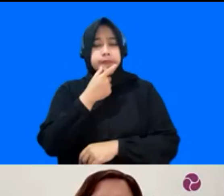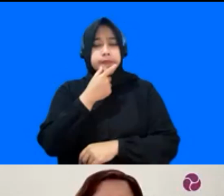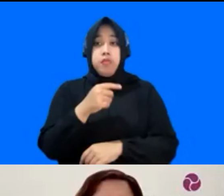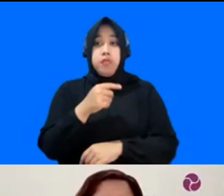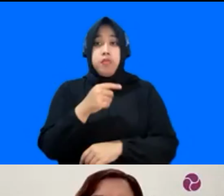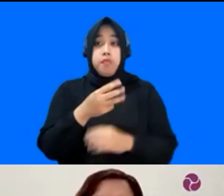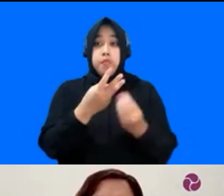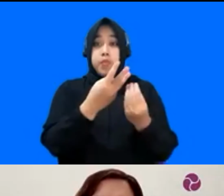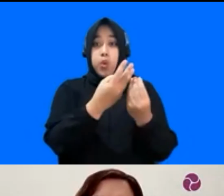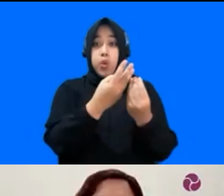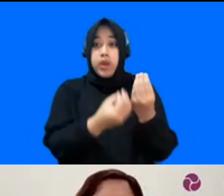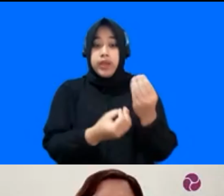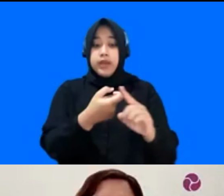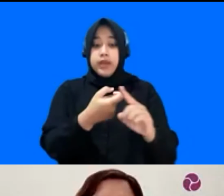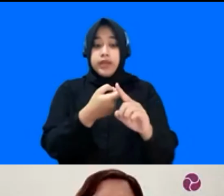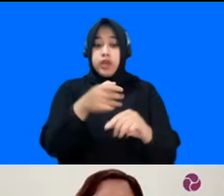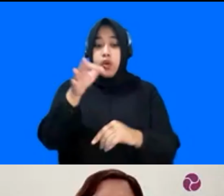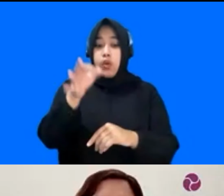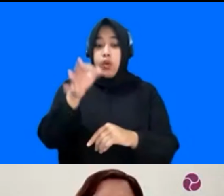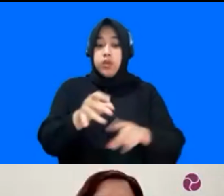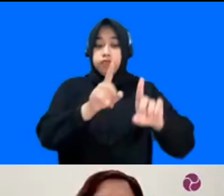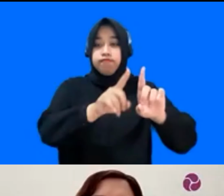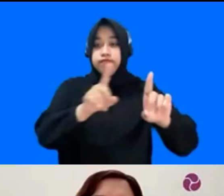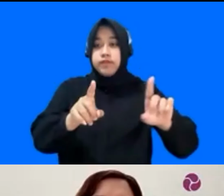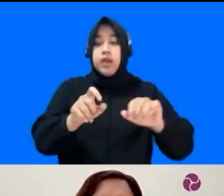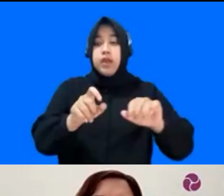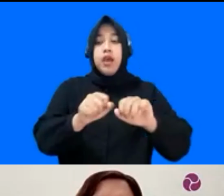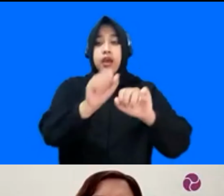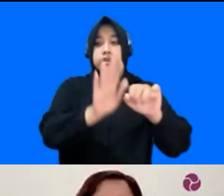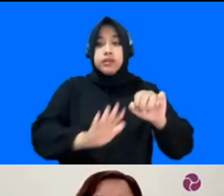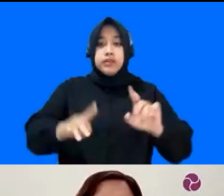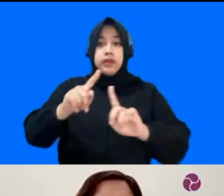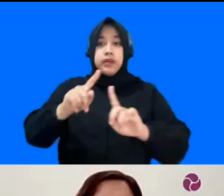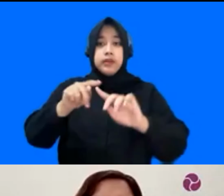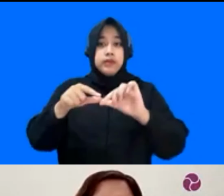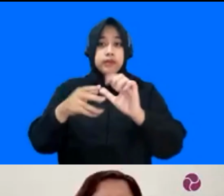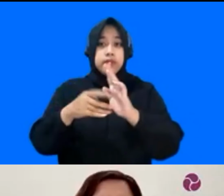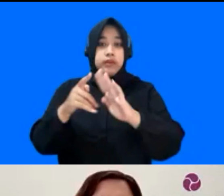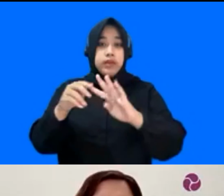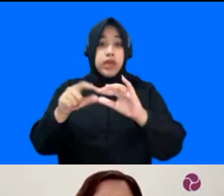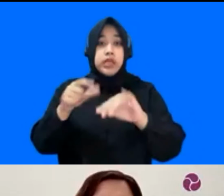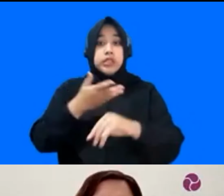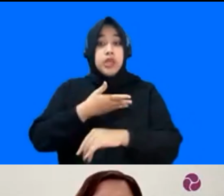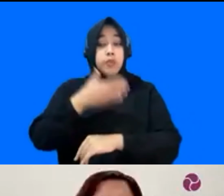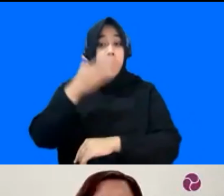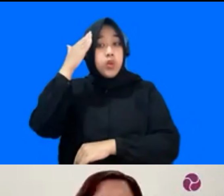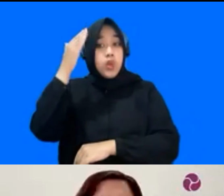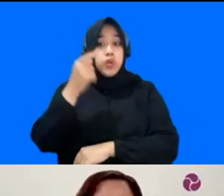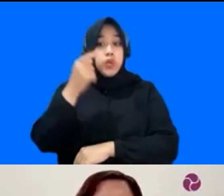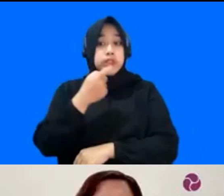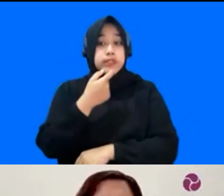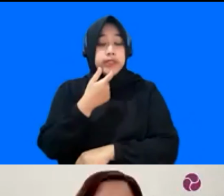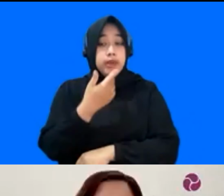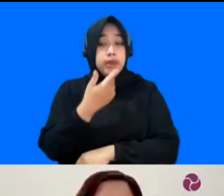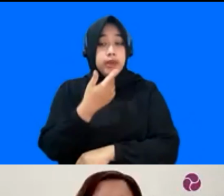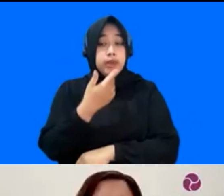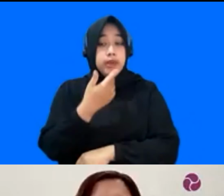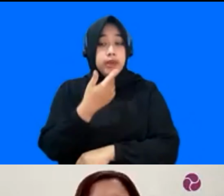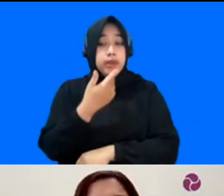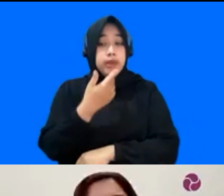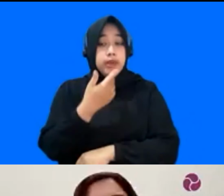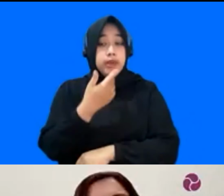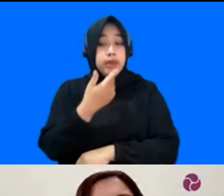Asia, I'm just wondering about your experience in or your reflection when you've had an opportunity to reflect on the potential